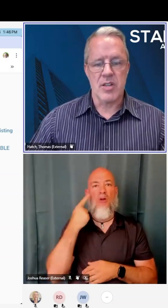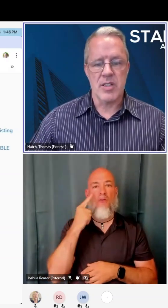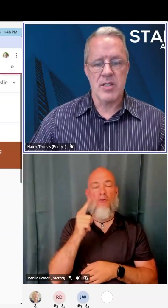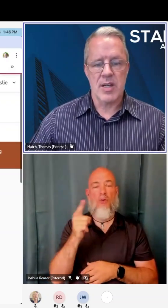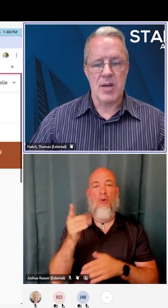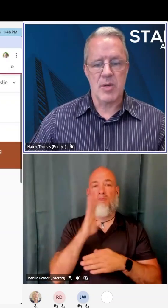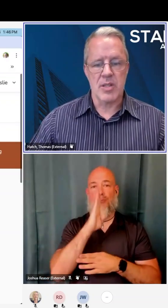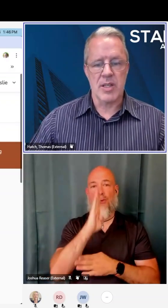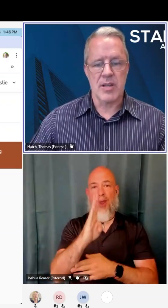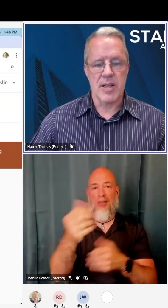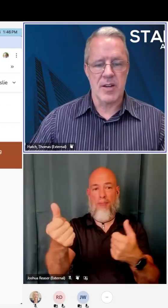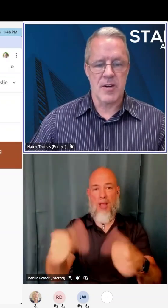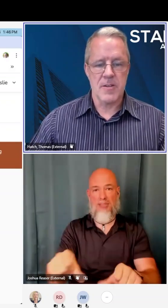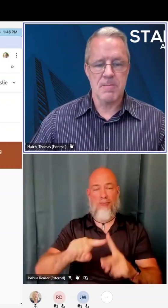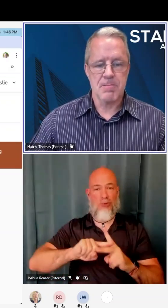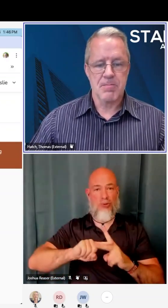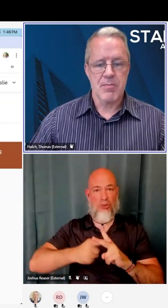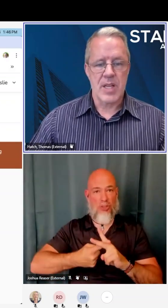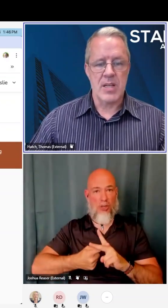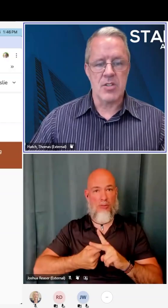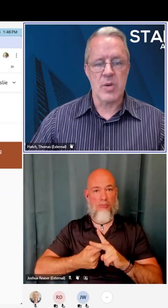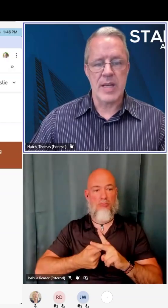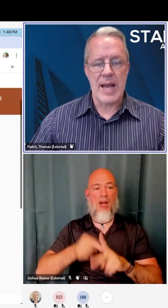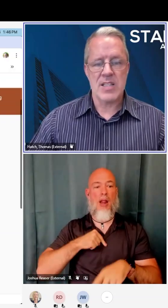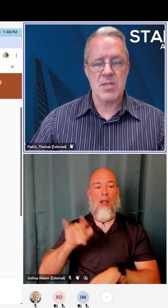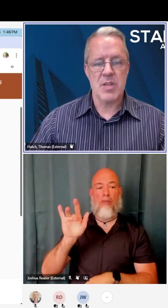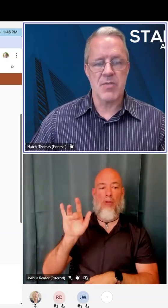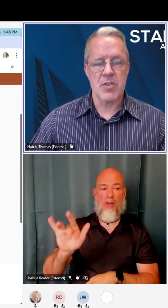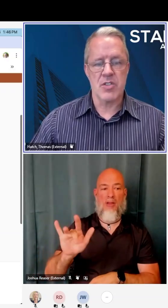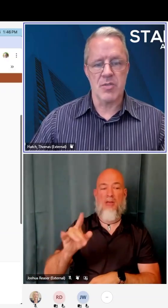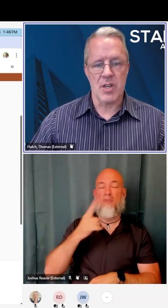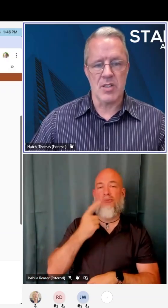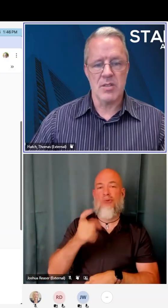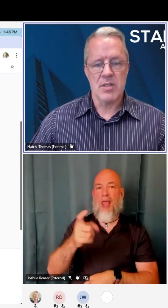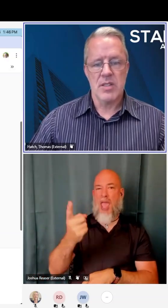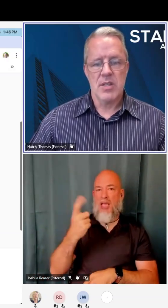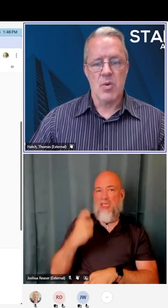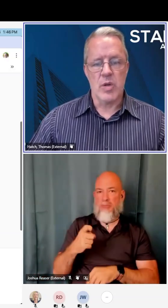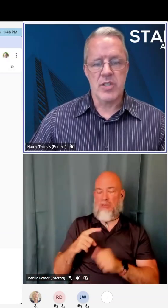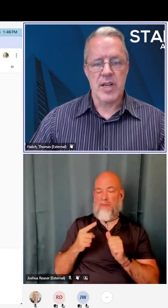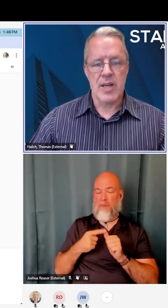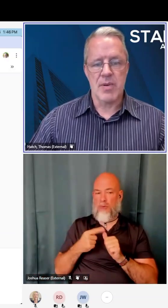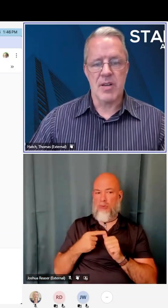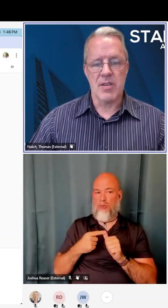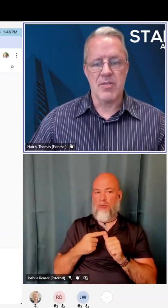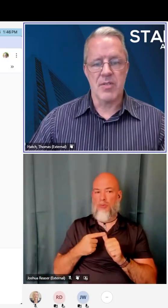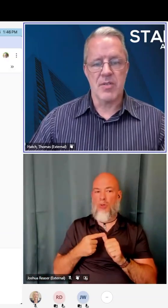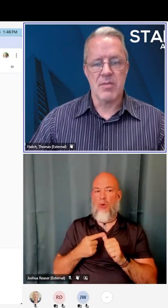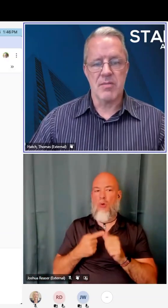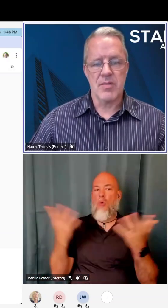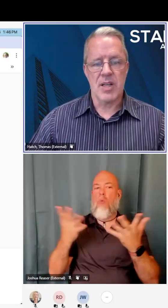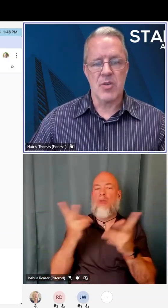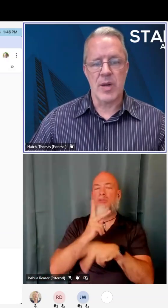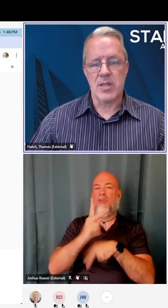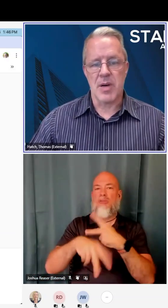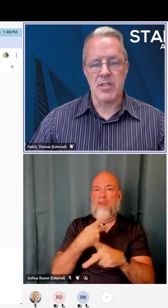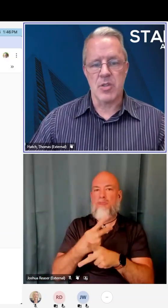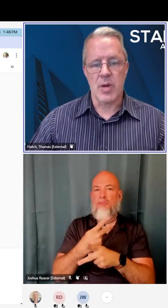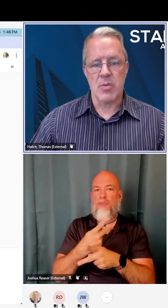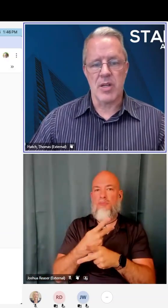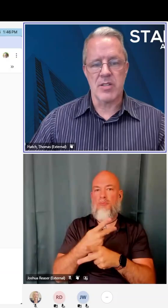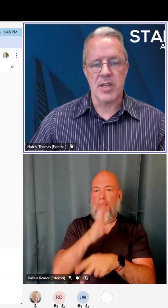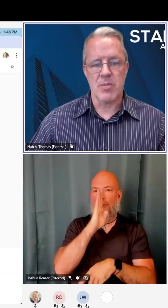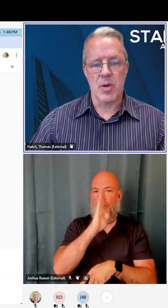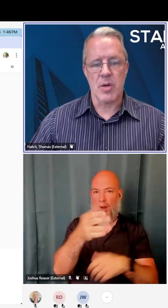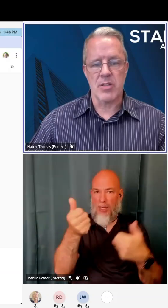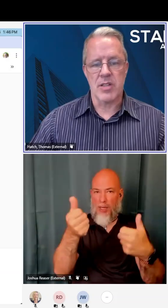get started, I would click there, and it's going to ask me, first of all, which type of direct deposit